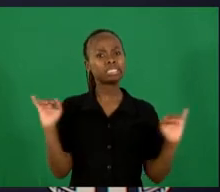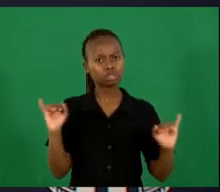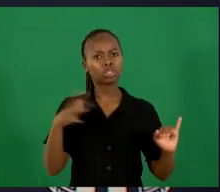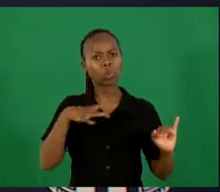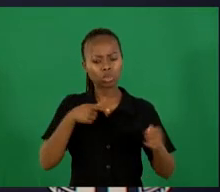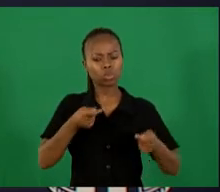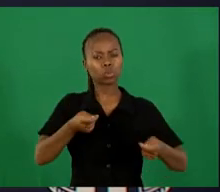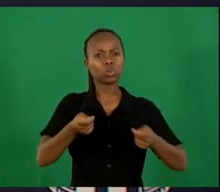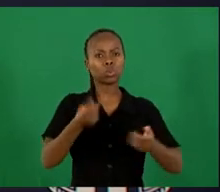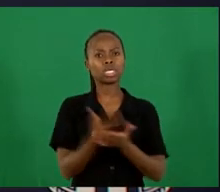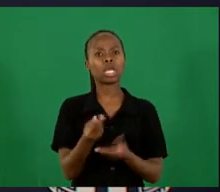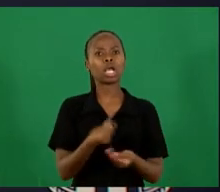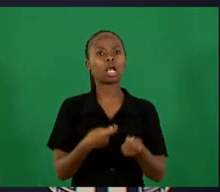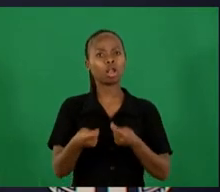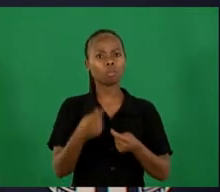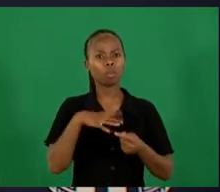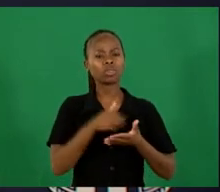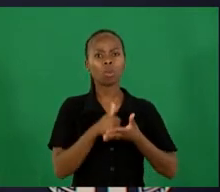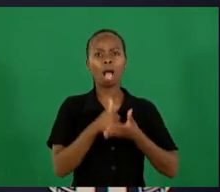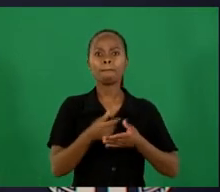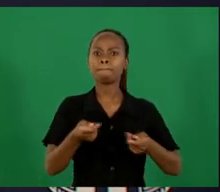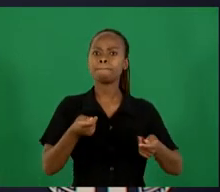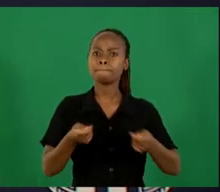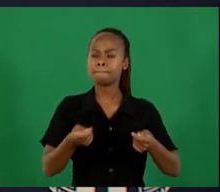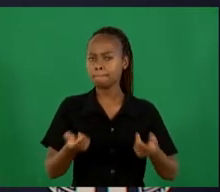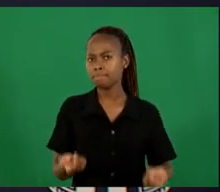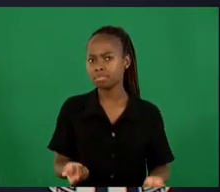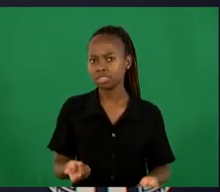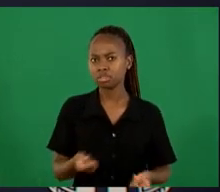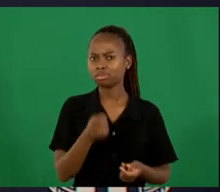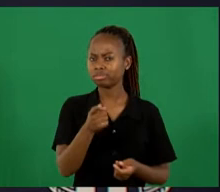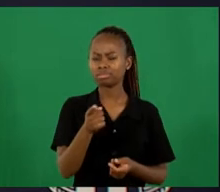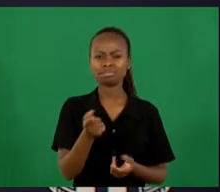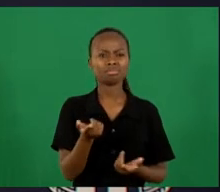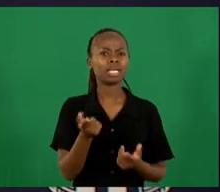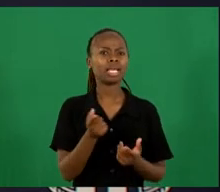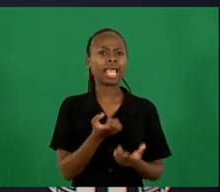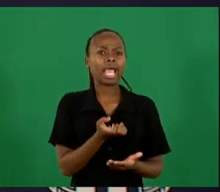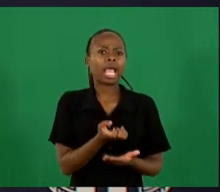of Avery. It is just simple simple economics.